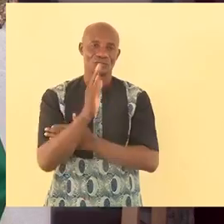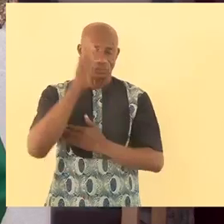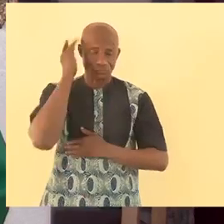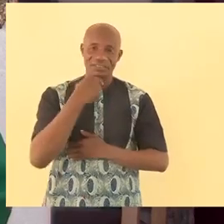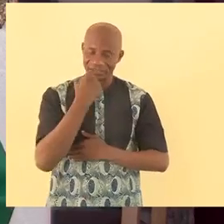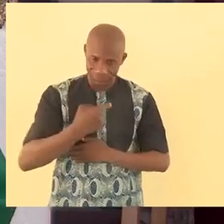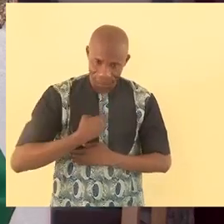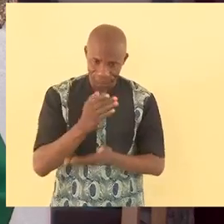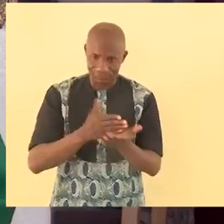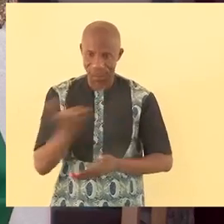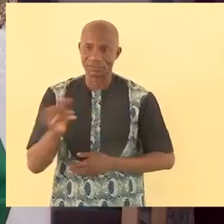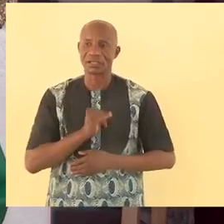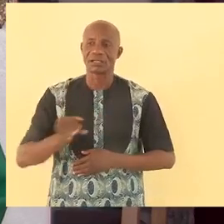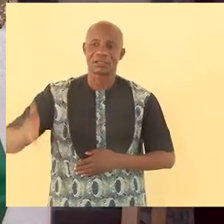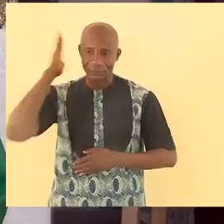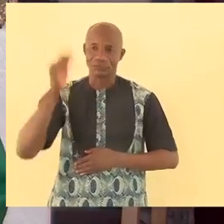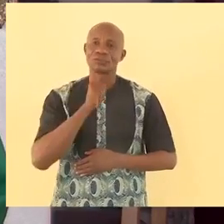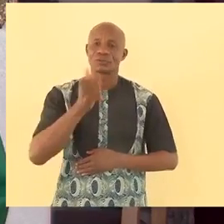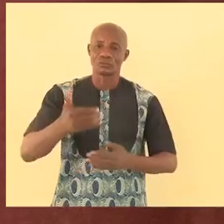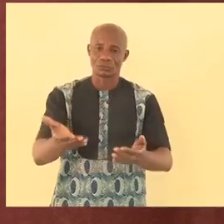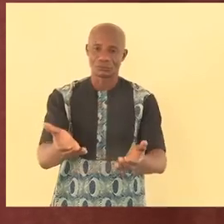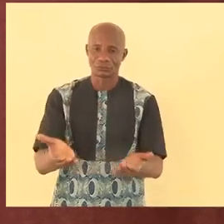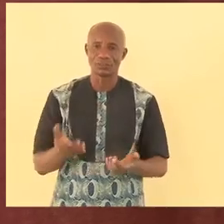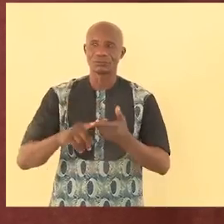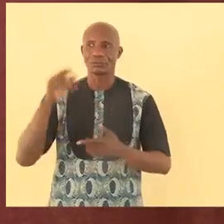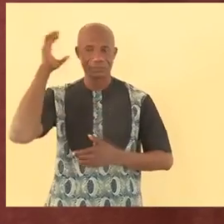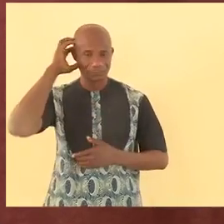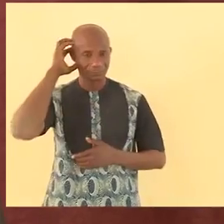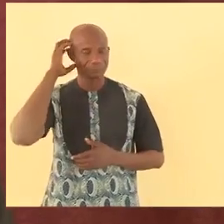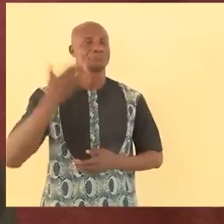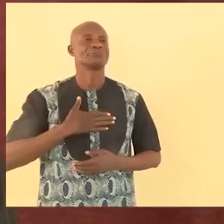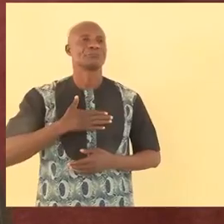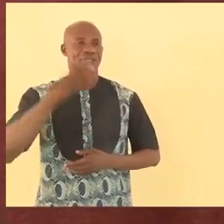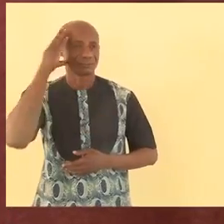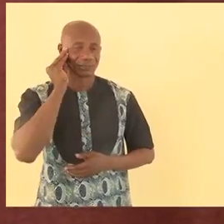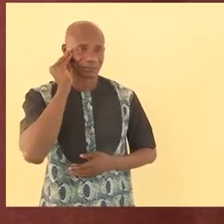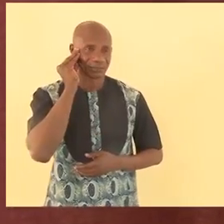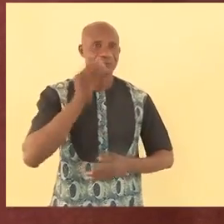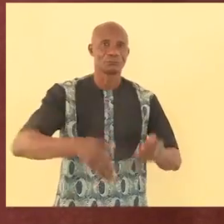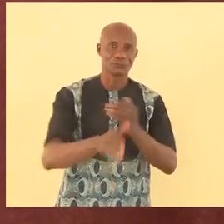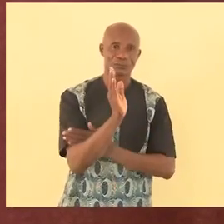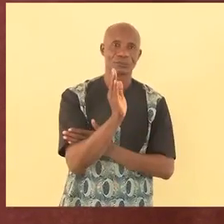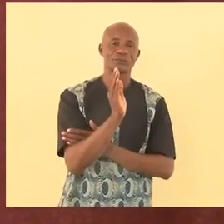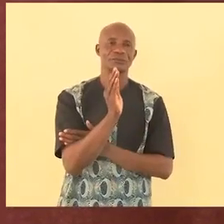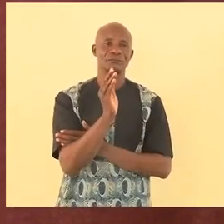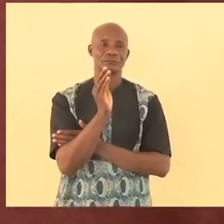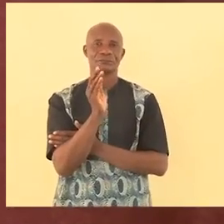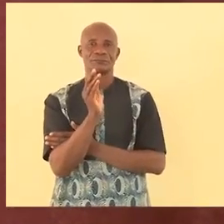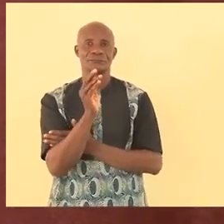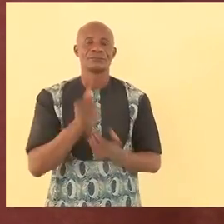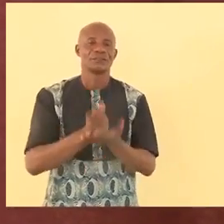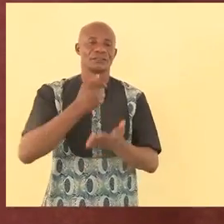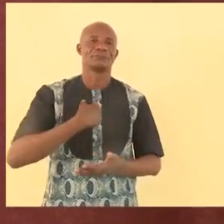would tell me something I wouldn't want to hear. Well, when that happened, my experience was that God compensated